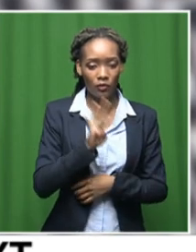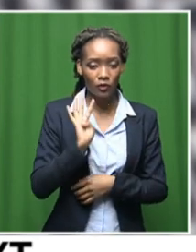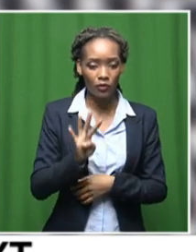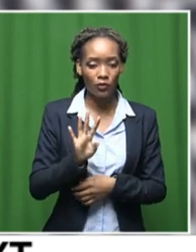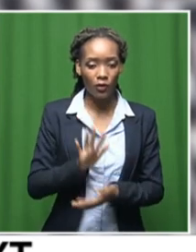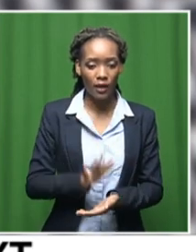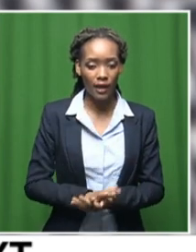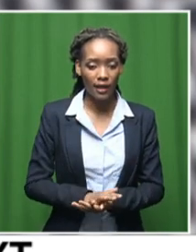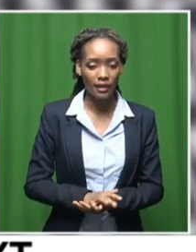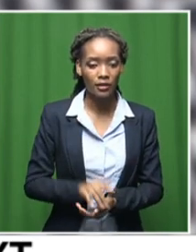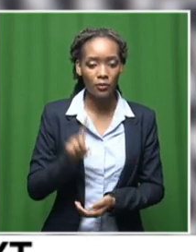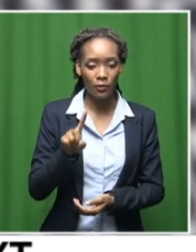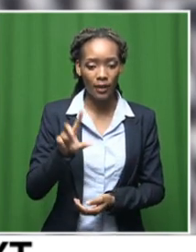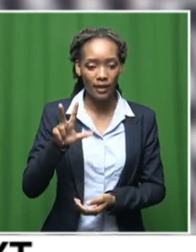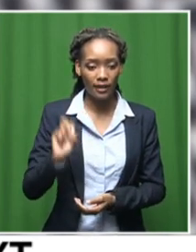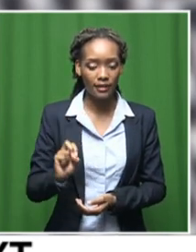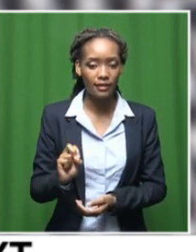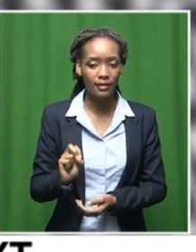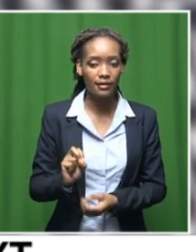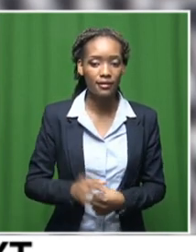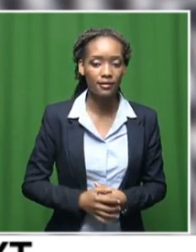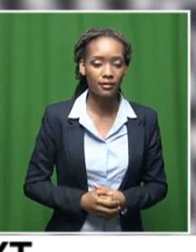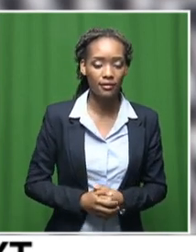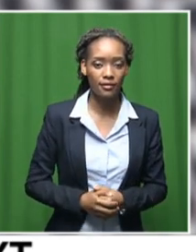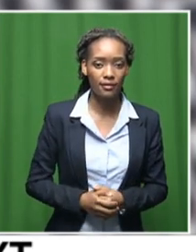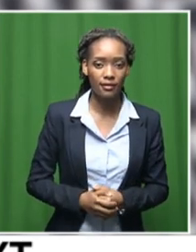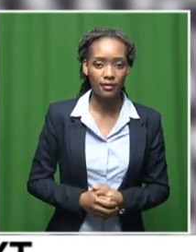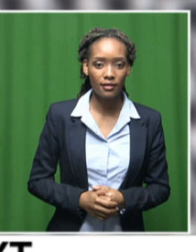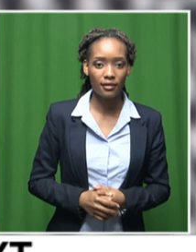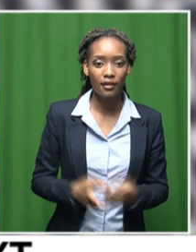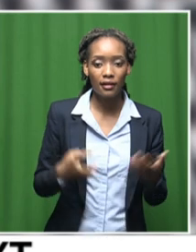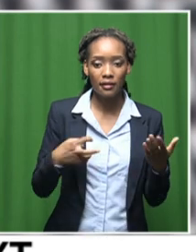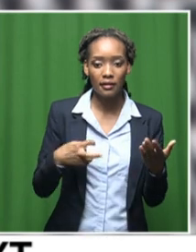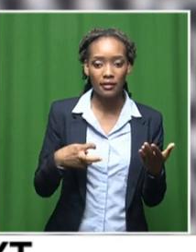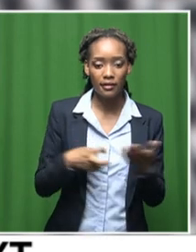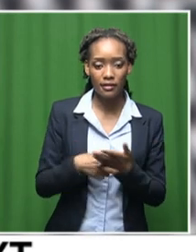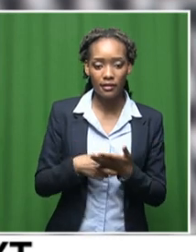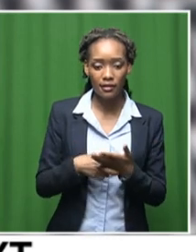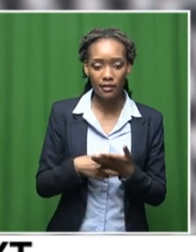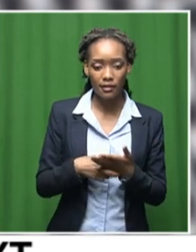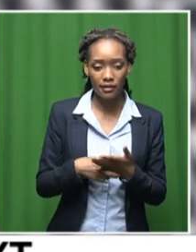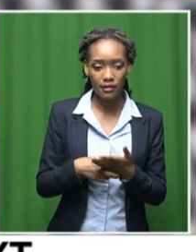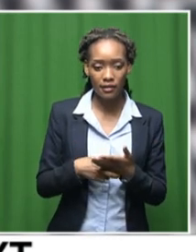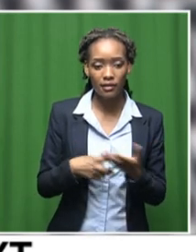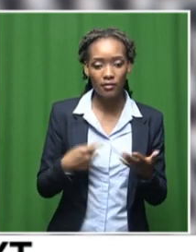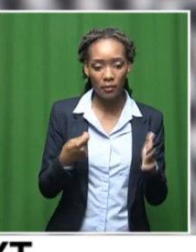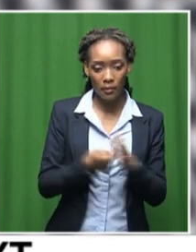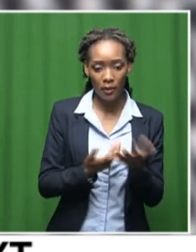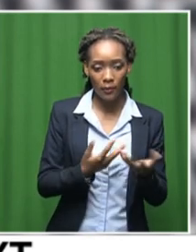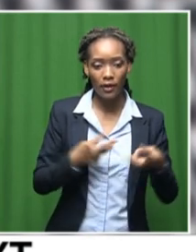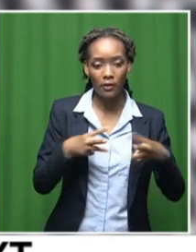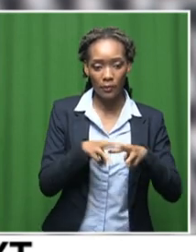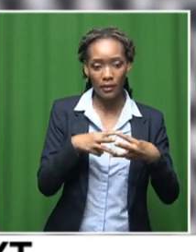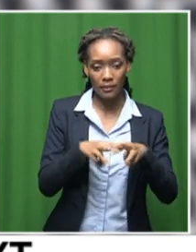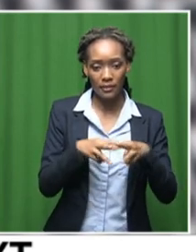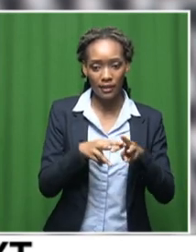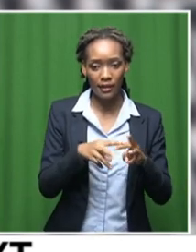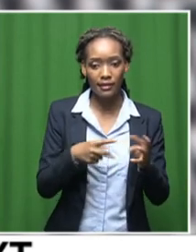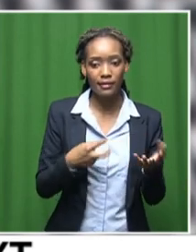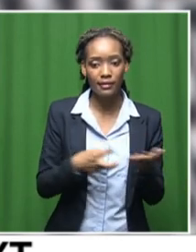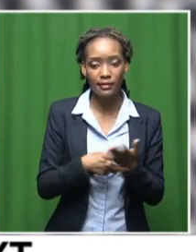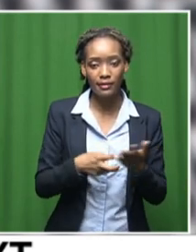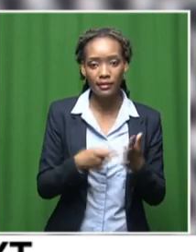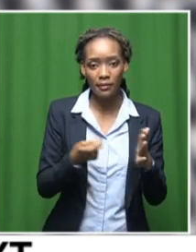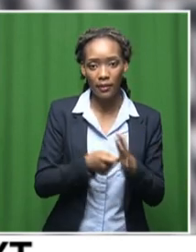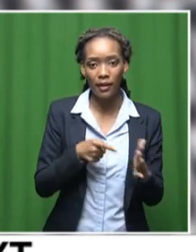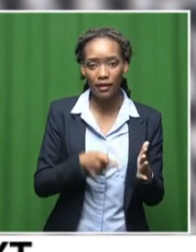180, and you can get your tickets at web tickets. And get those tickets,